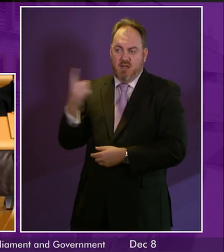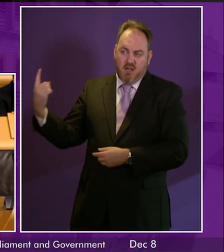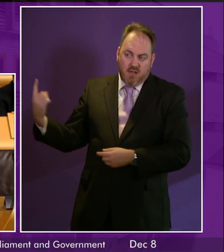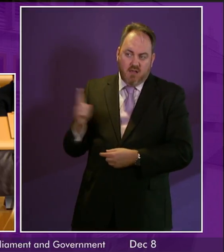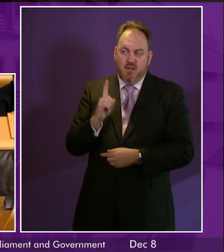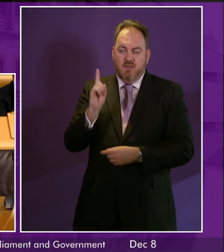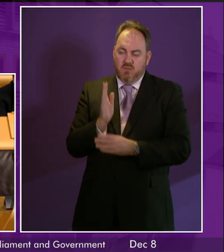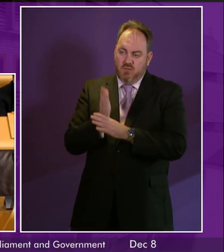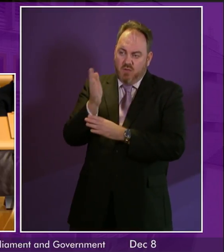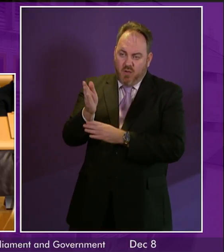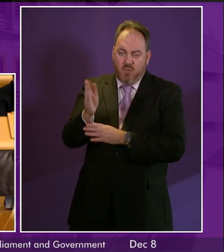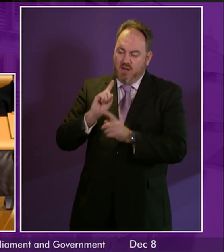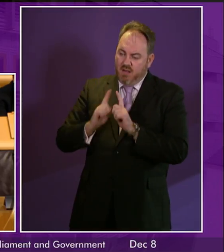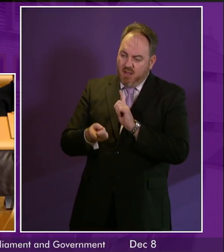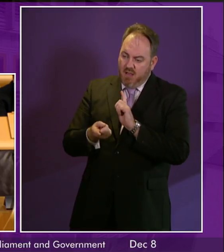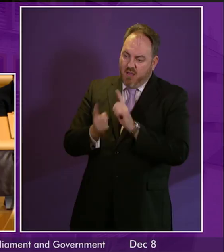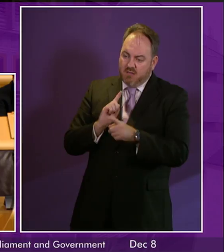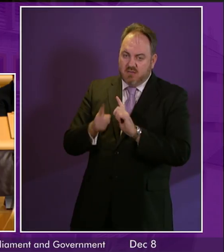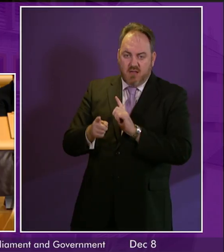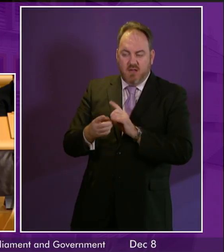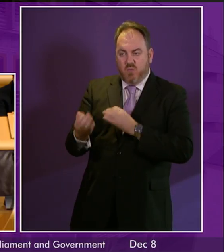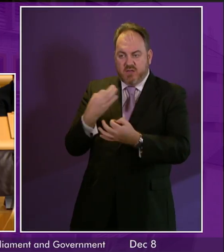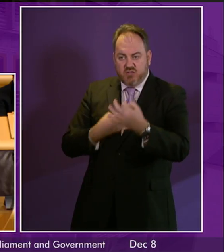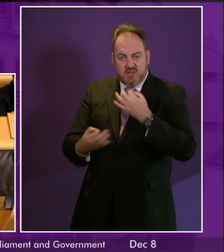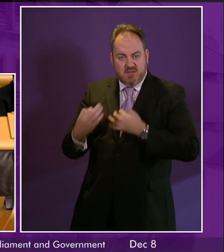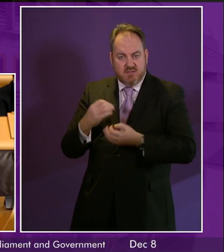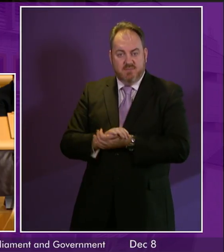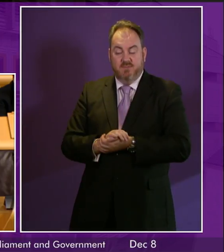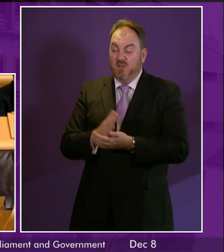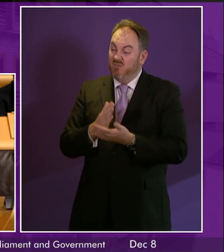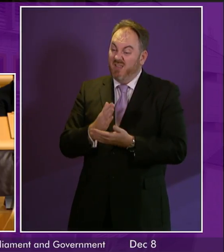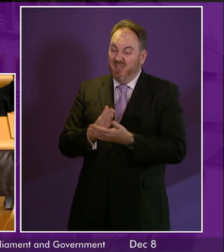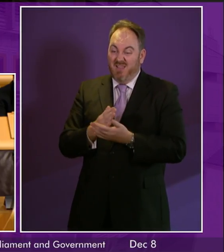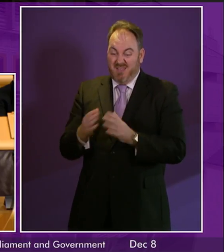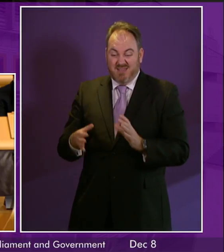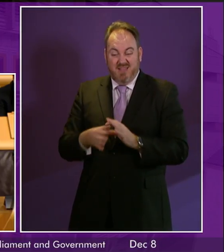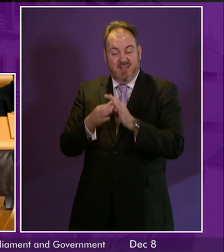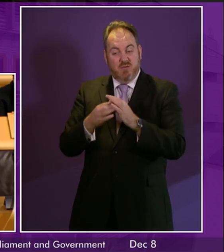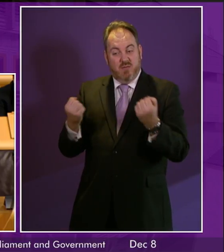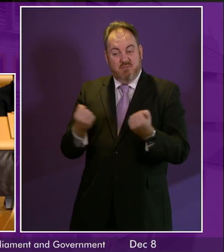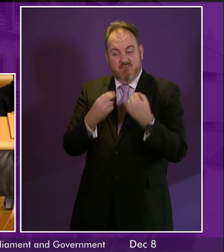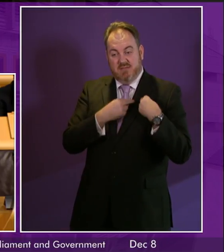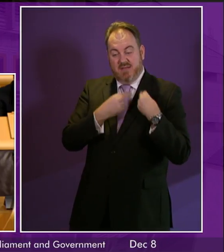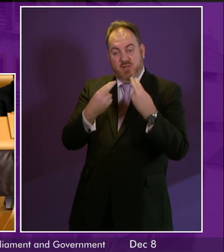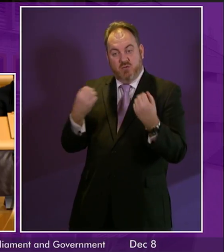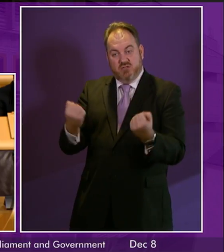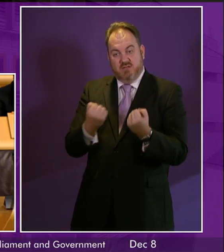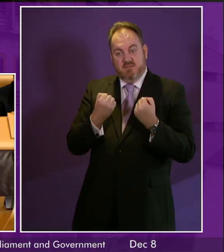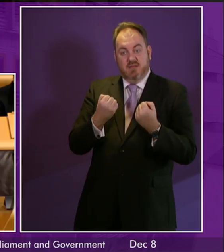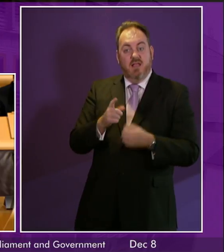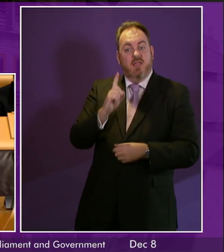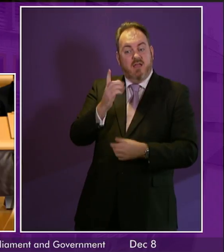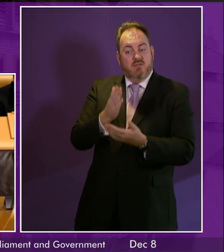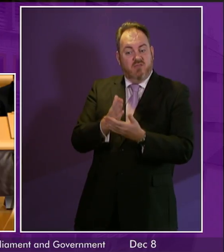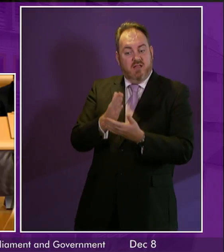meeting to address the issue and answer questions. And this reflects the conclusion of the Devolution Further Powers Committee that the view